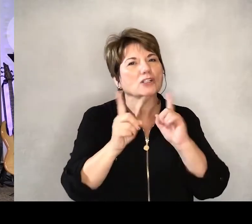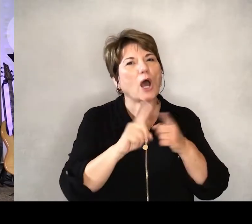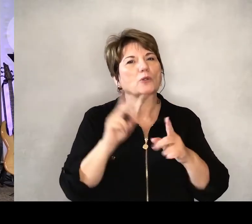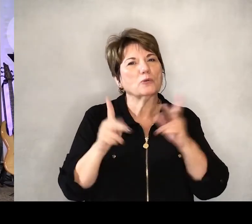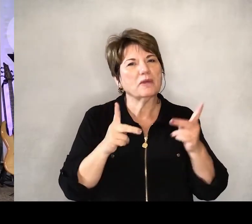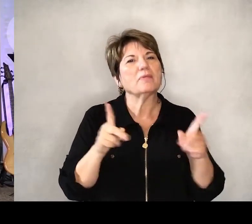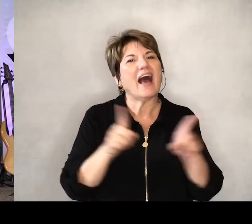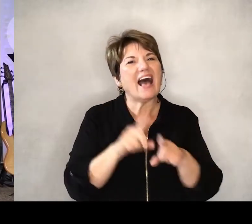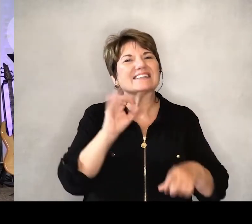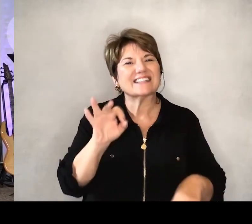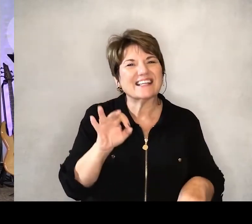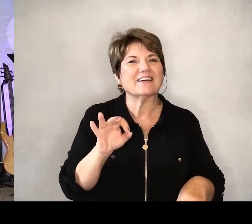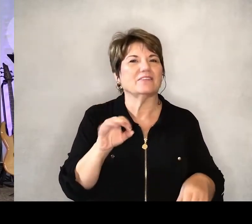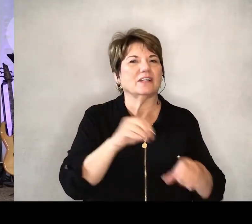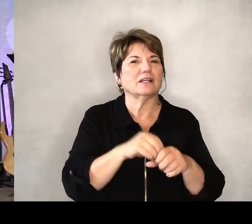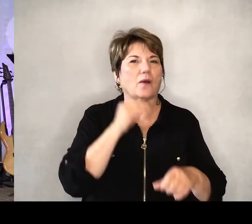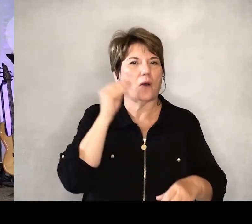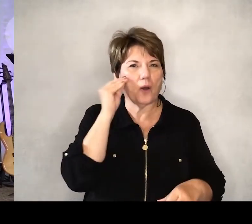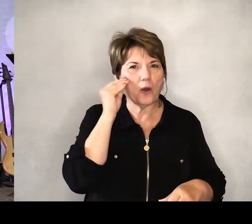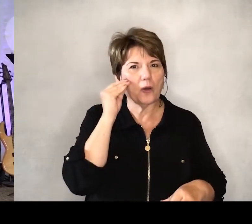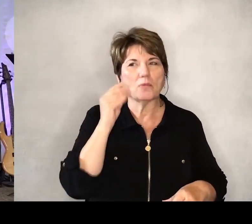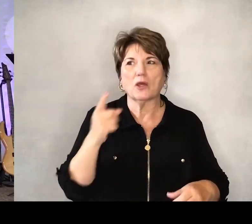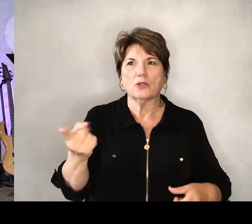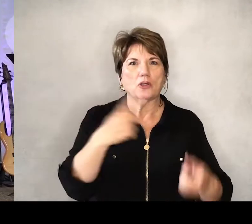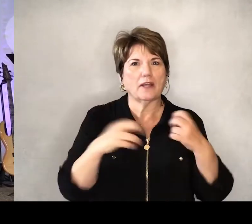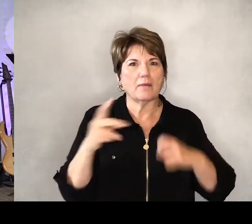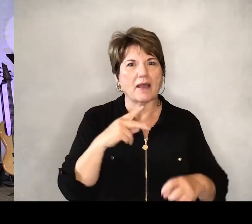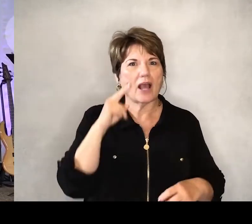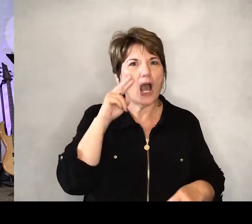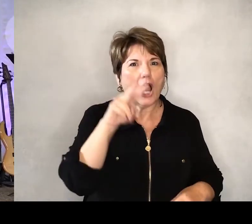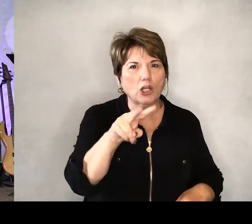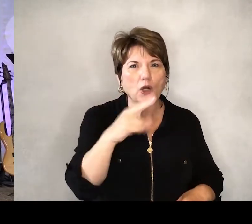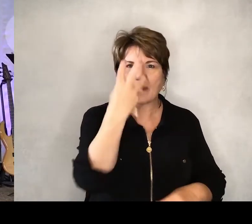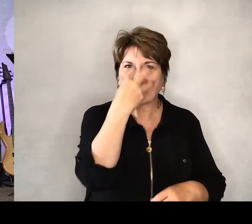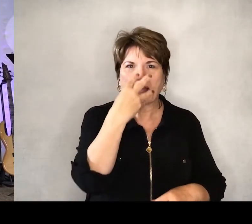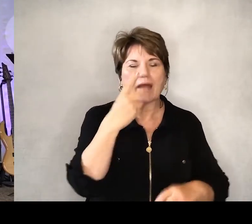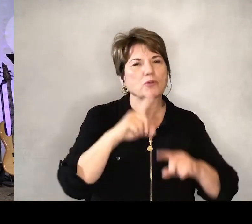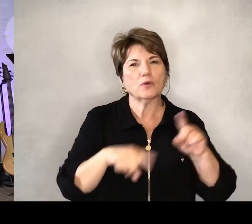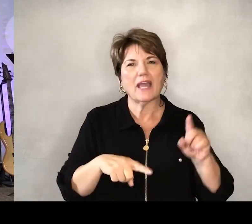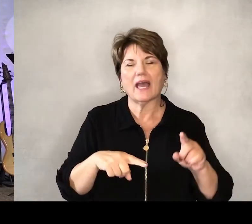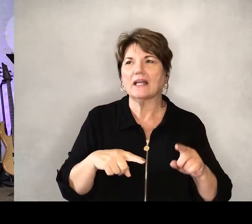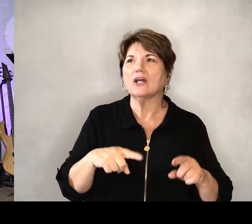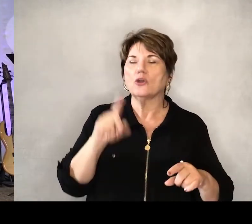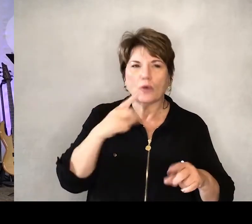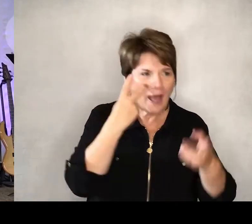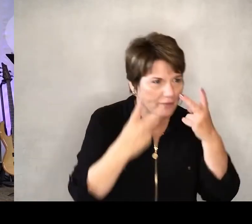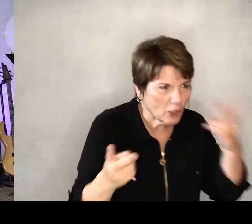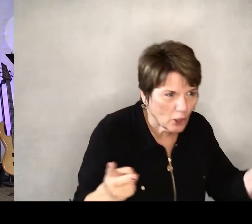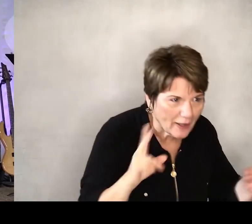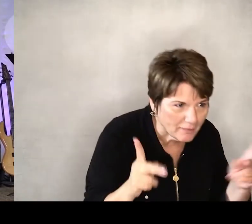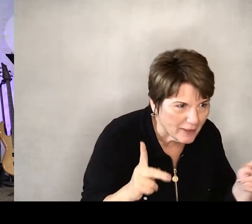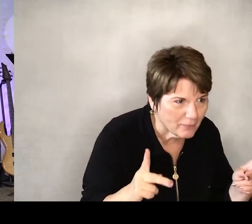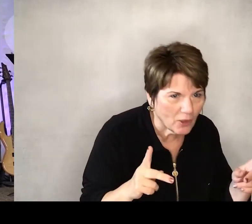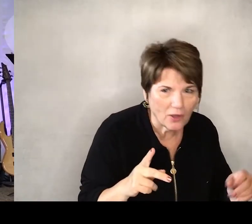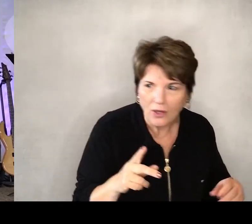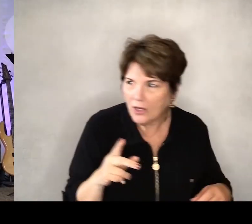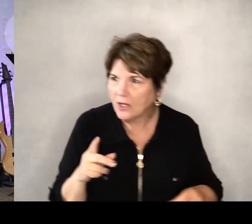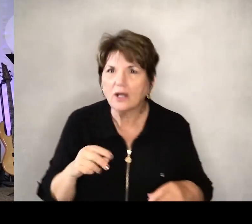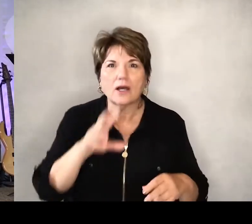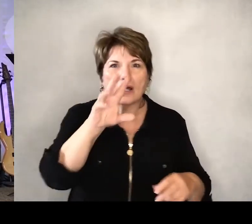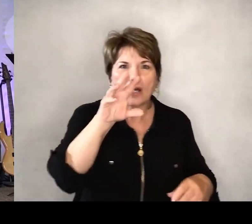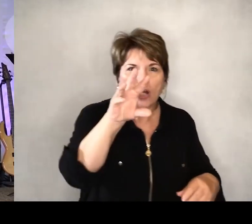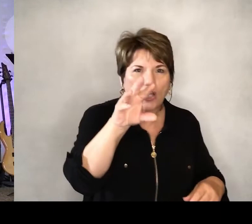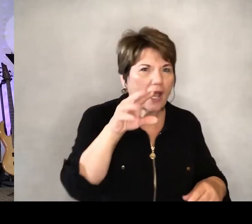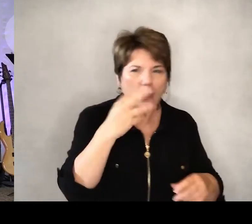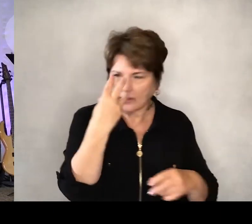talking to them. So I did that. And then y'all came back. And I was still staring at the camera. And they said, you can't do that. You got to look at people in the room. Which do I look at? The camera